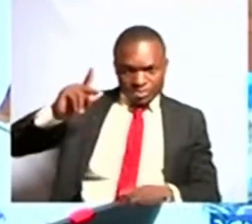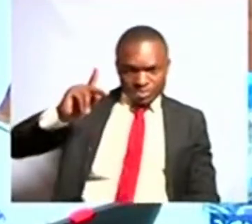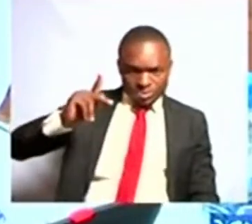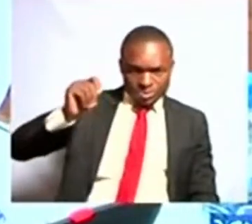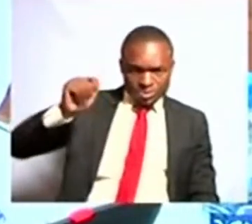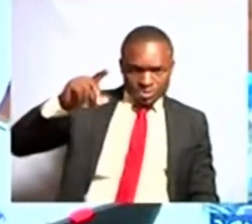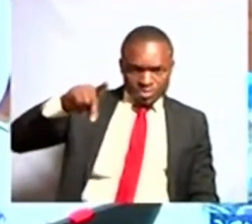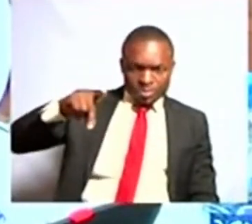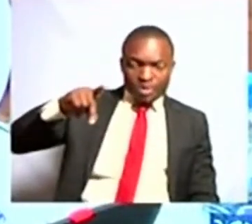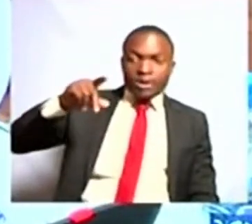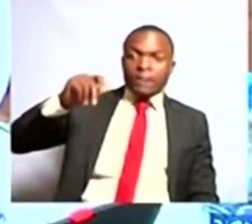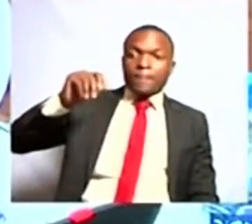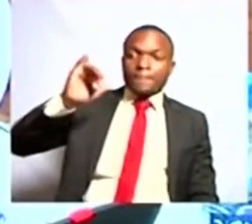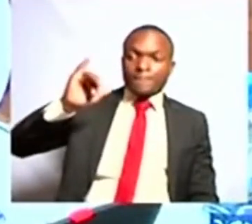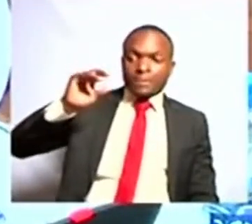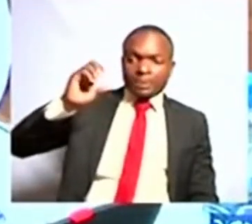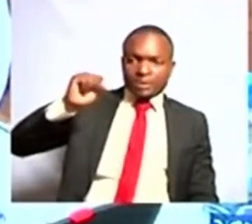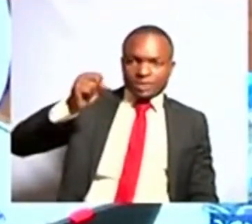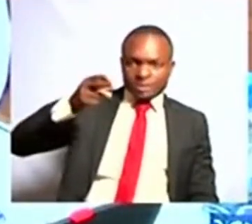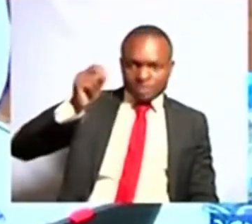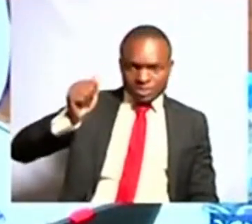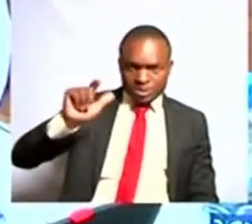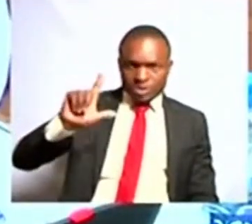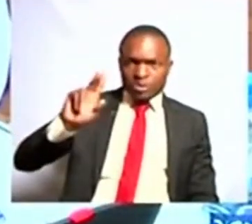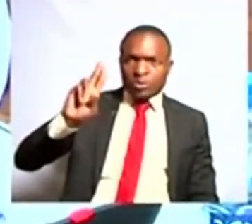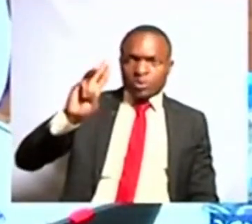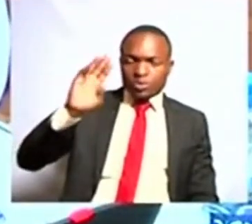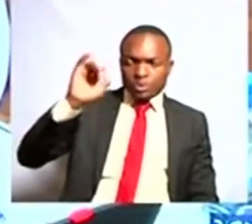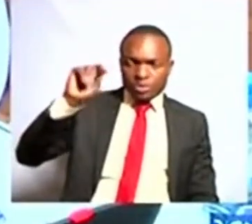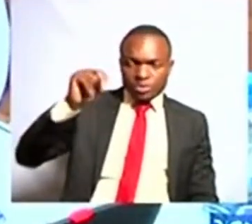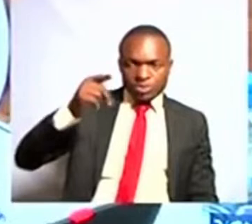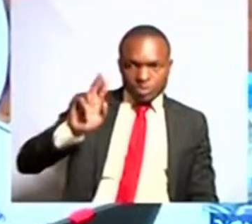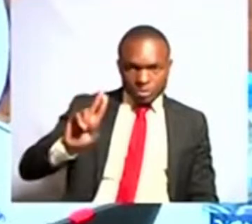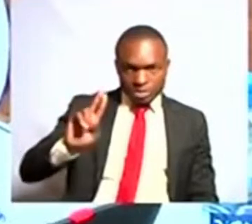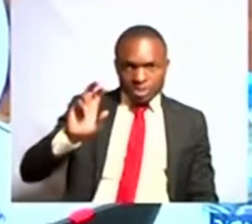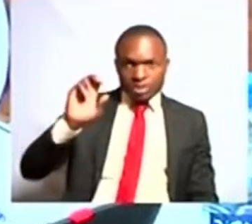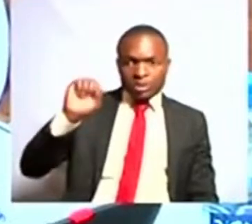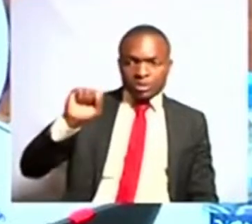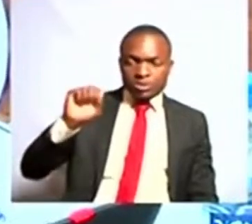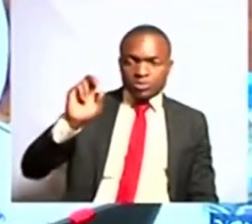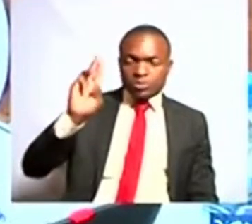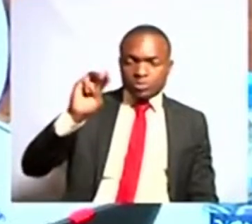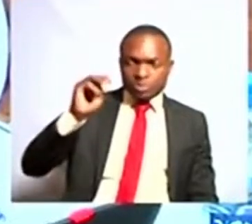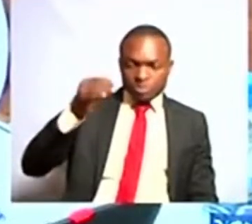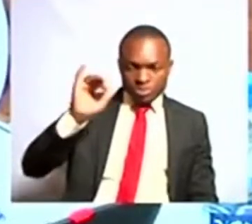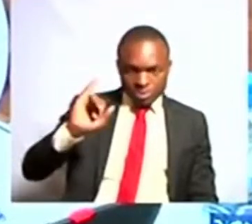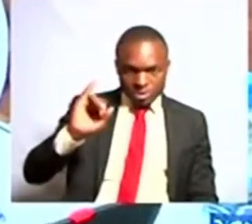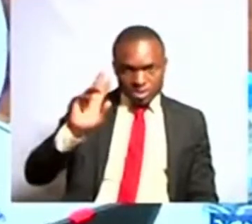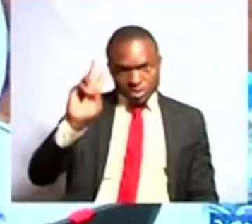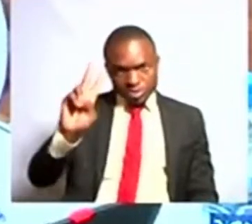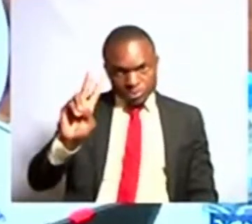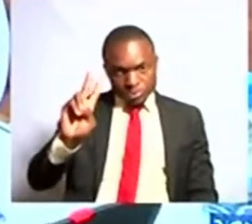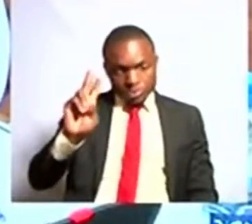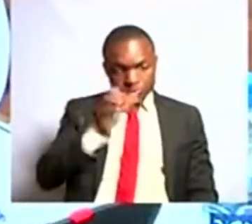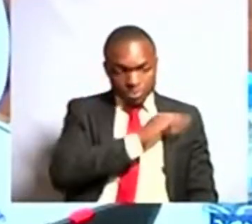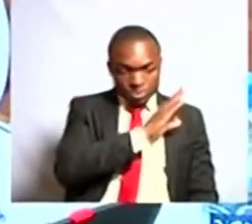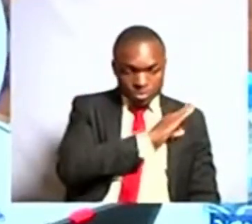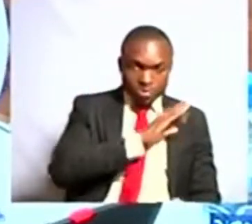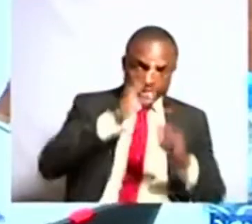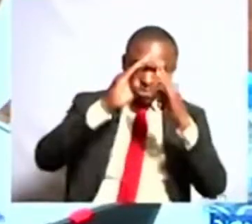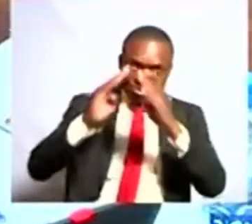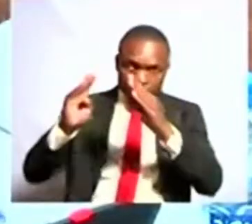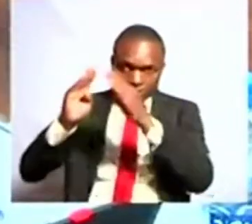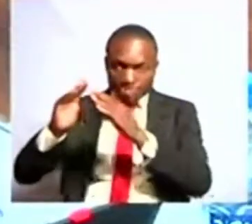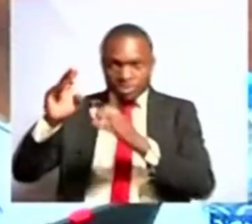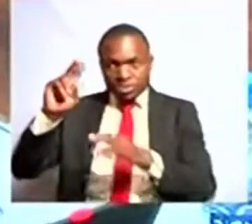Farmers Training Center in Luwingu and also on Nsumbu border post and the 2 staff houses in Sama